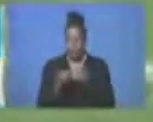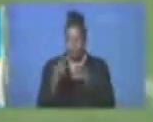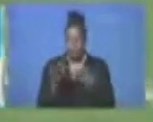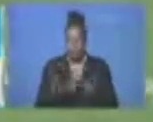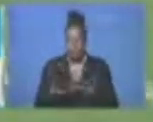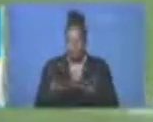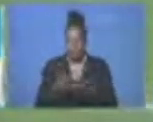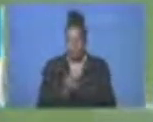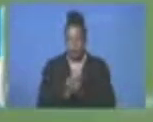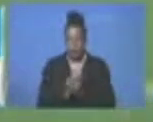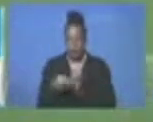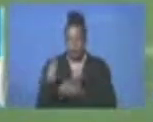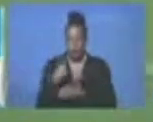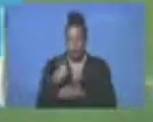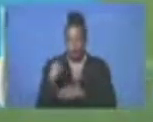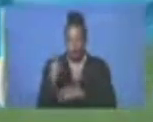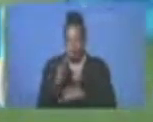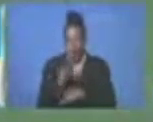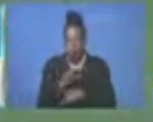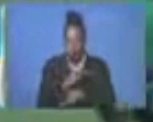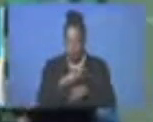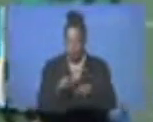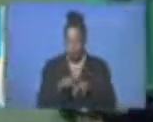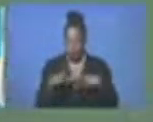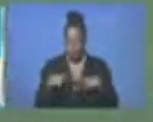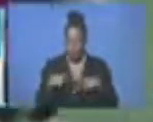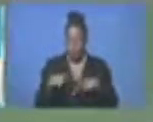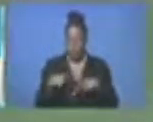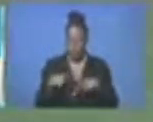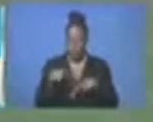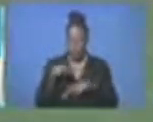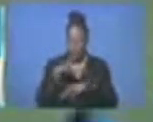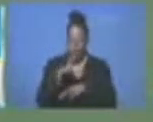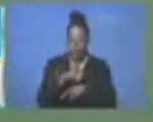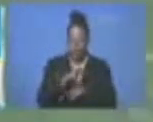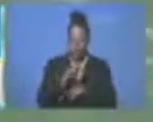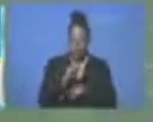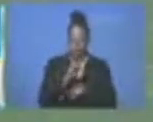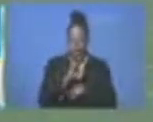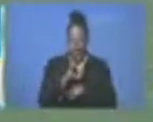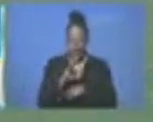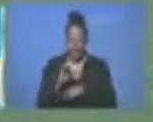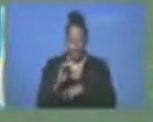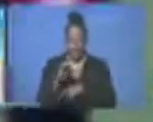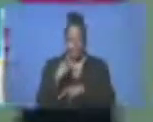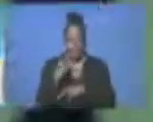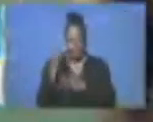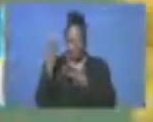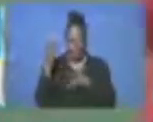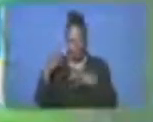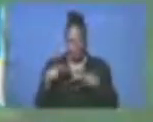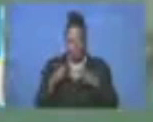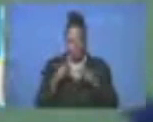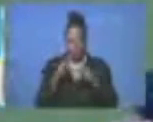We also will have the Olympic qualifier for Rugby 7, which will be during August 19th to 20th, that the Bahamas has an opportunity to qualify